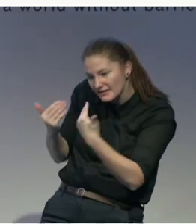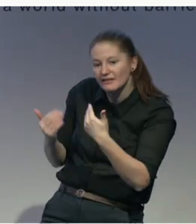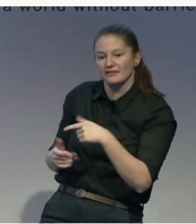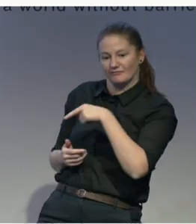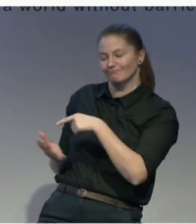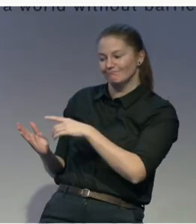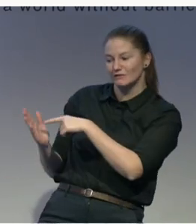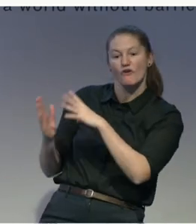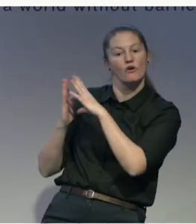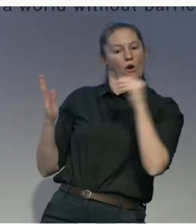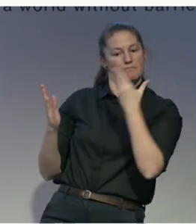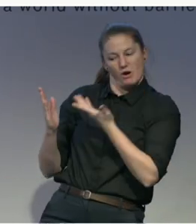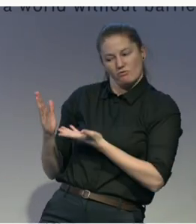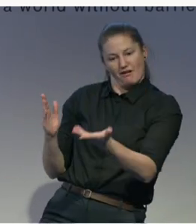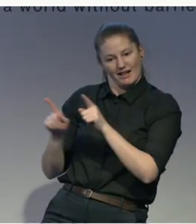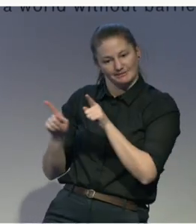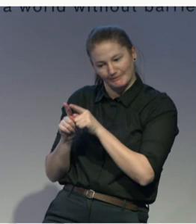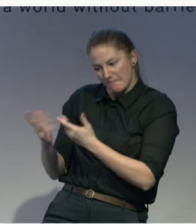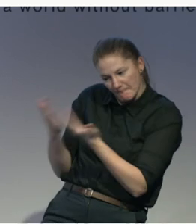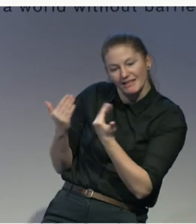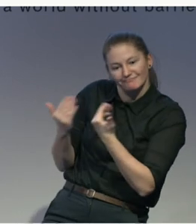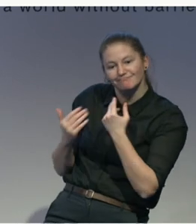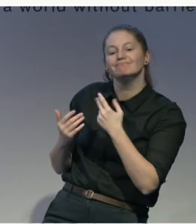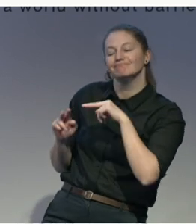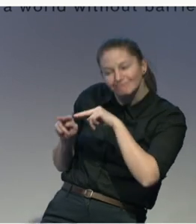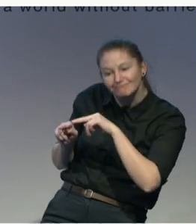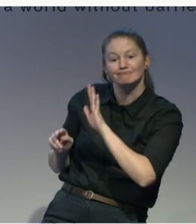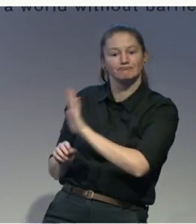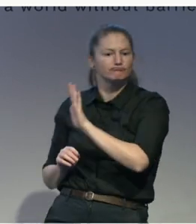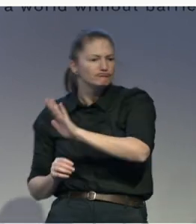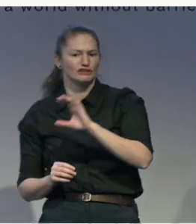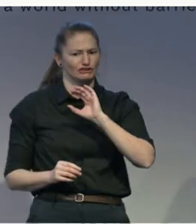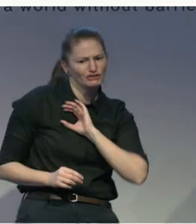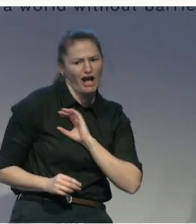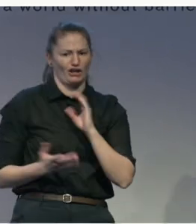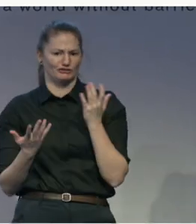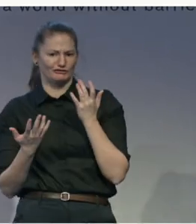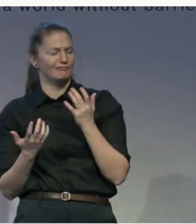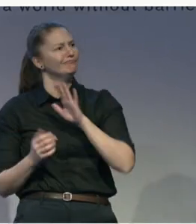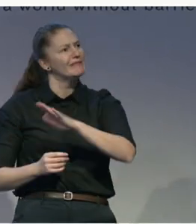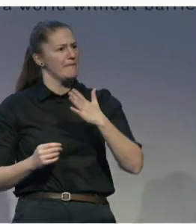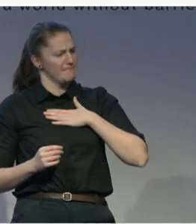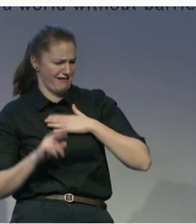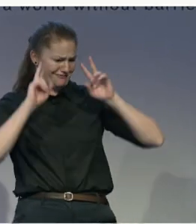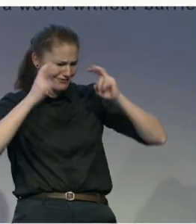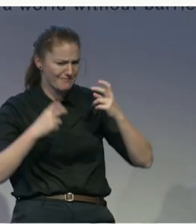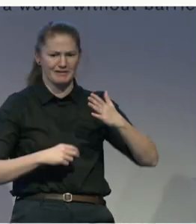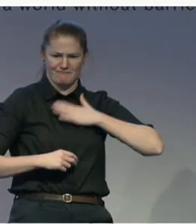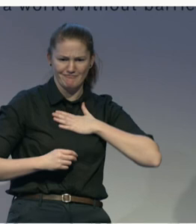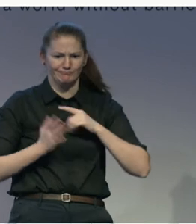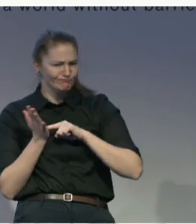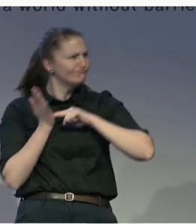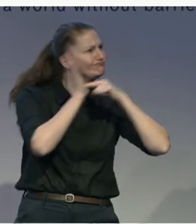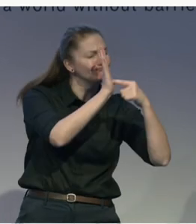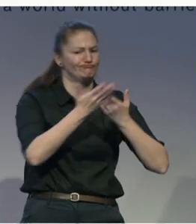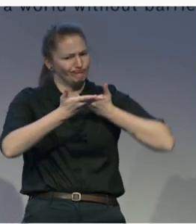to speak on the whole issue. I think it's a little bit the same with all of the great phenomena. We have time if